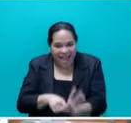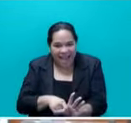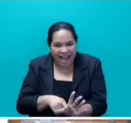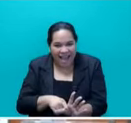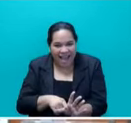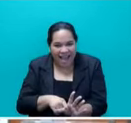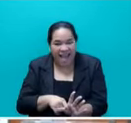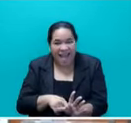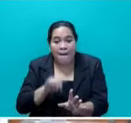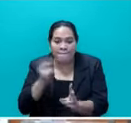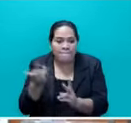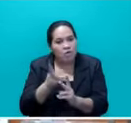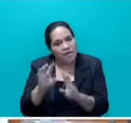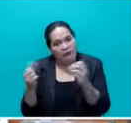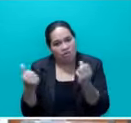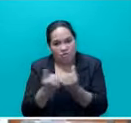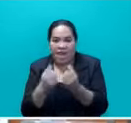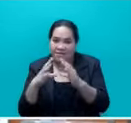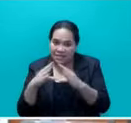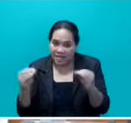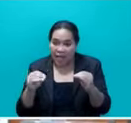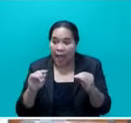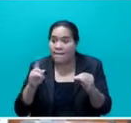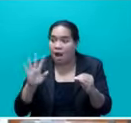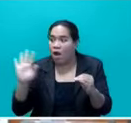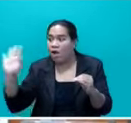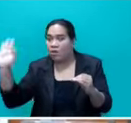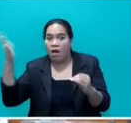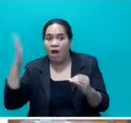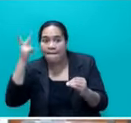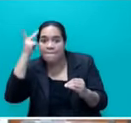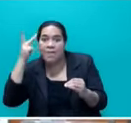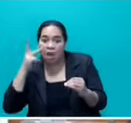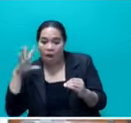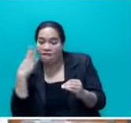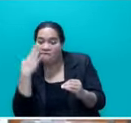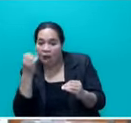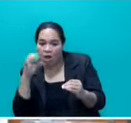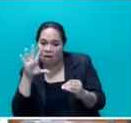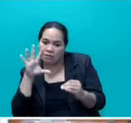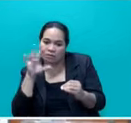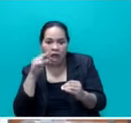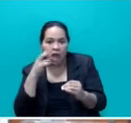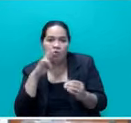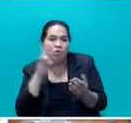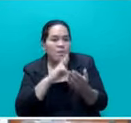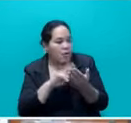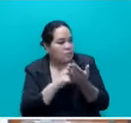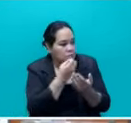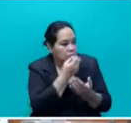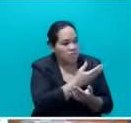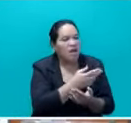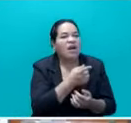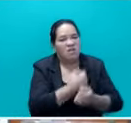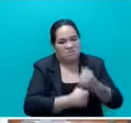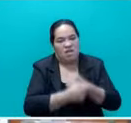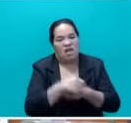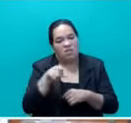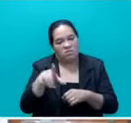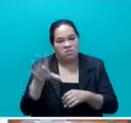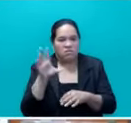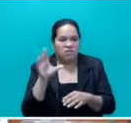have sex, and one of the parents reports it, and the person subsequently gets convicted, as you know, you need conviction if